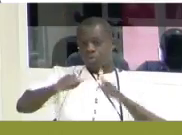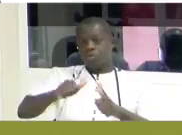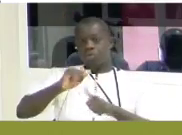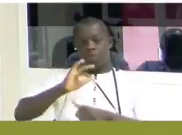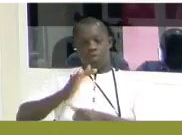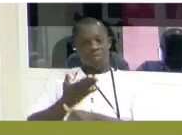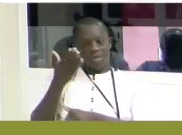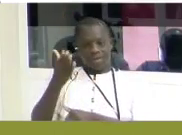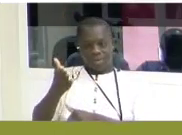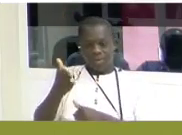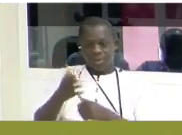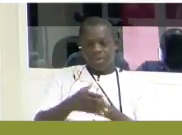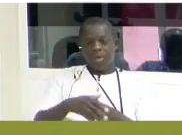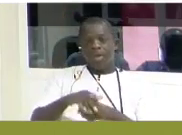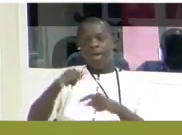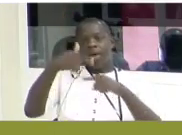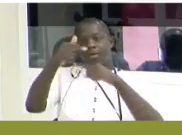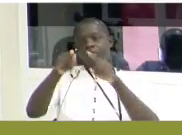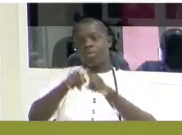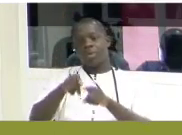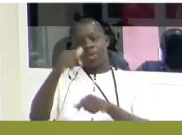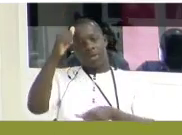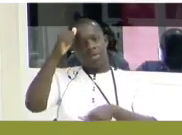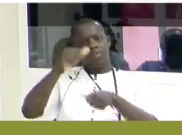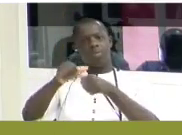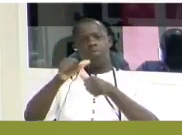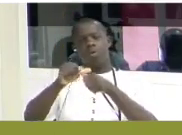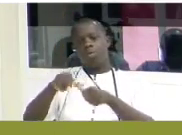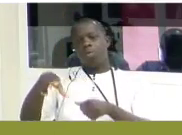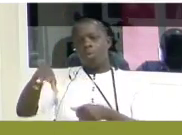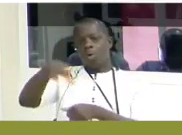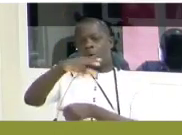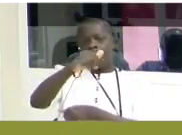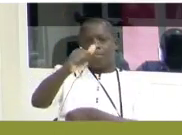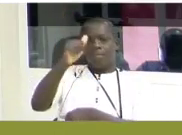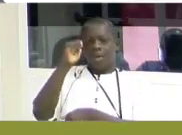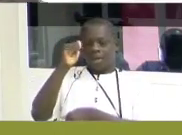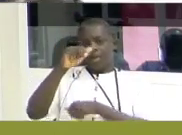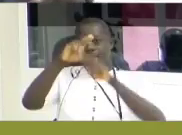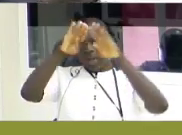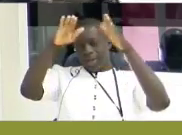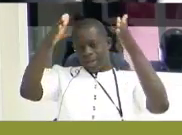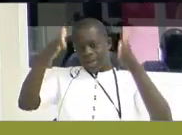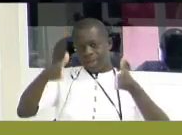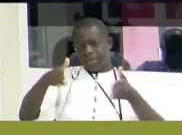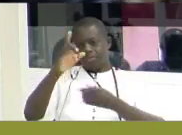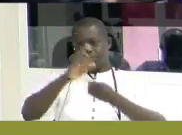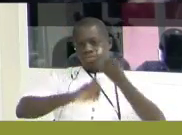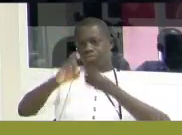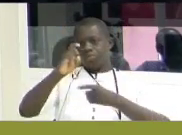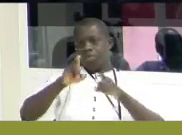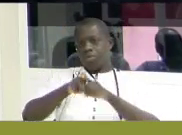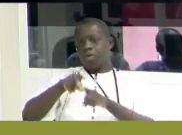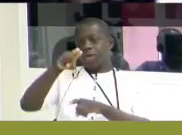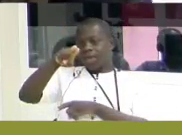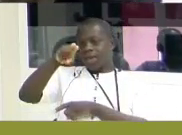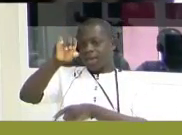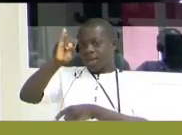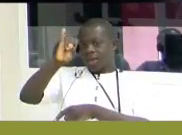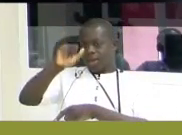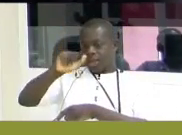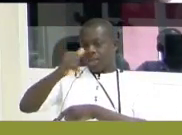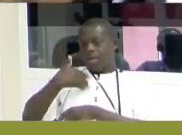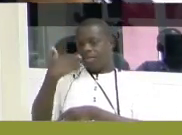I could remember we walked back to the arch again, myself, Ndai Tafa, and another person. But the NIAs were around. We saw some